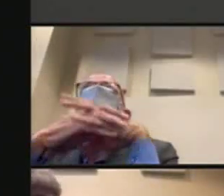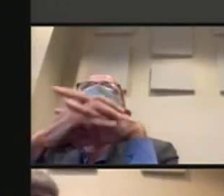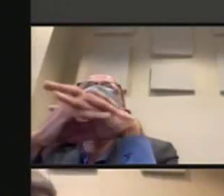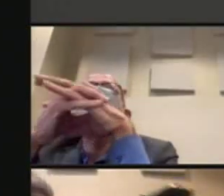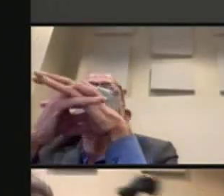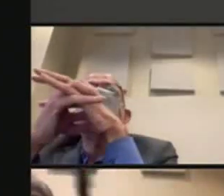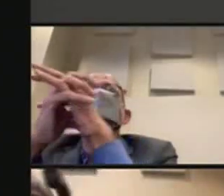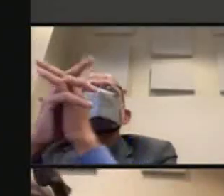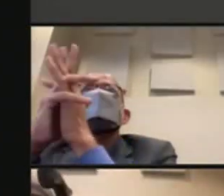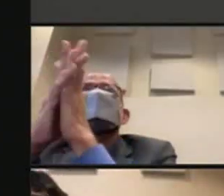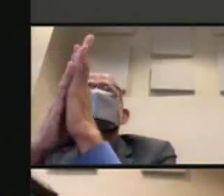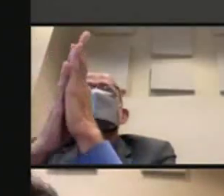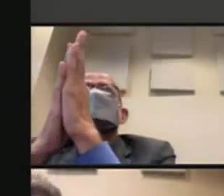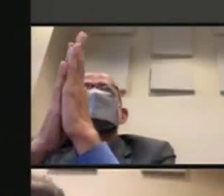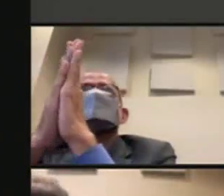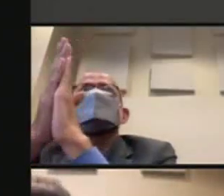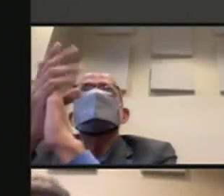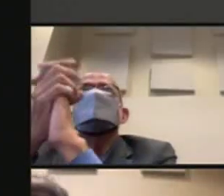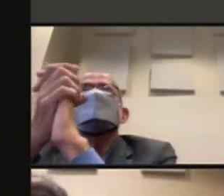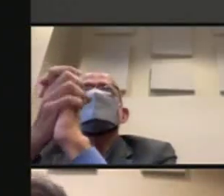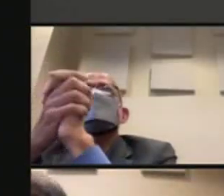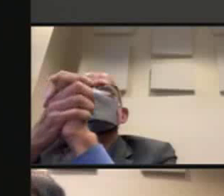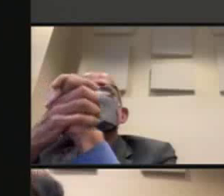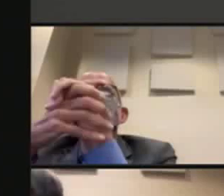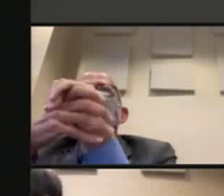For purpose, put us live.